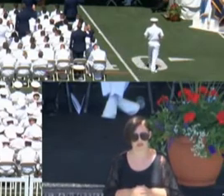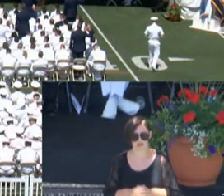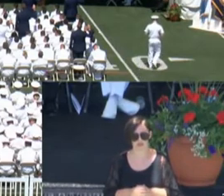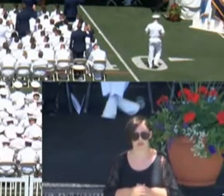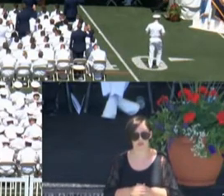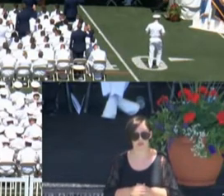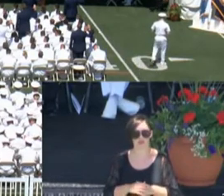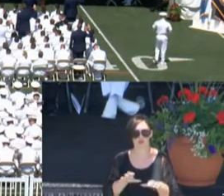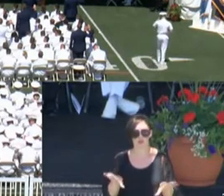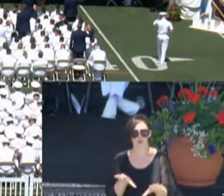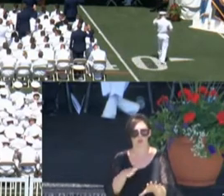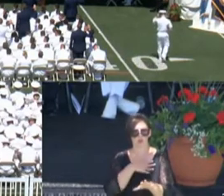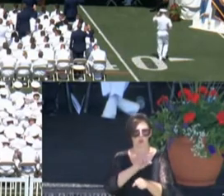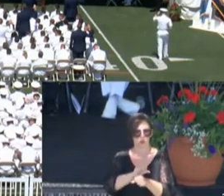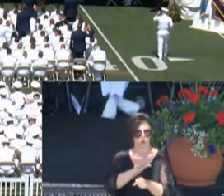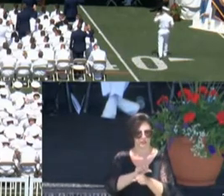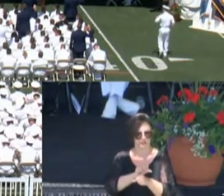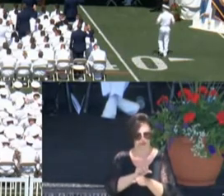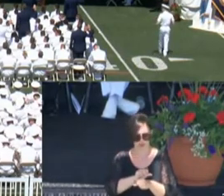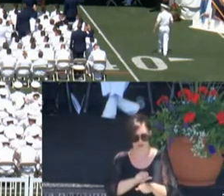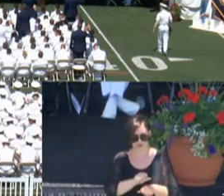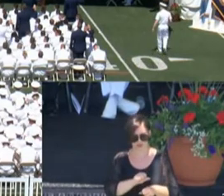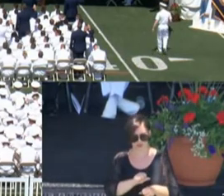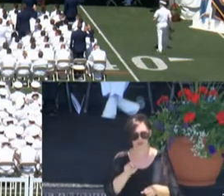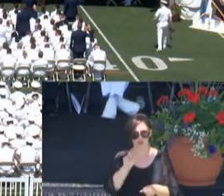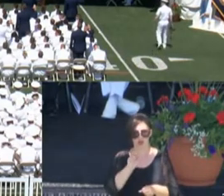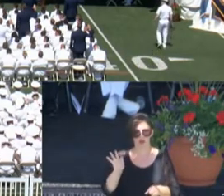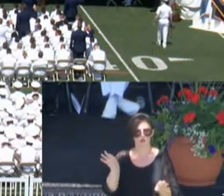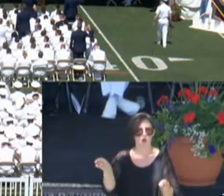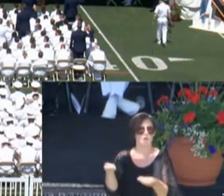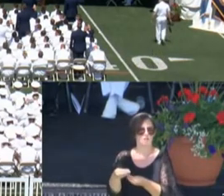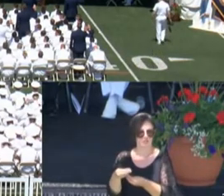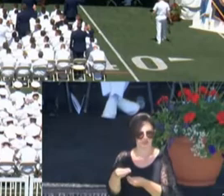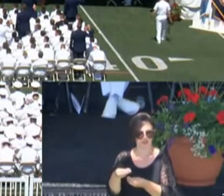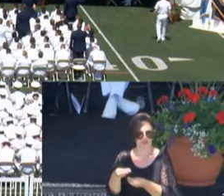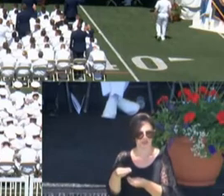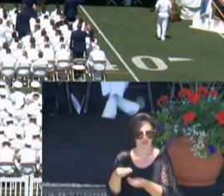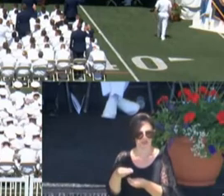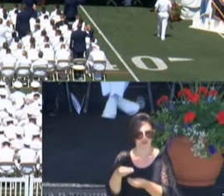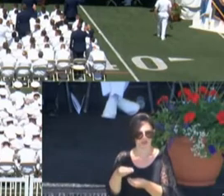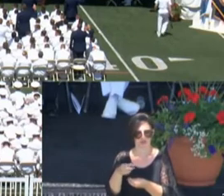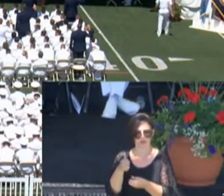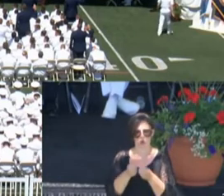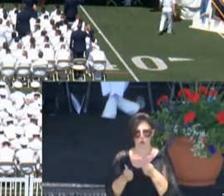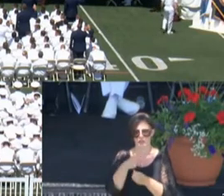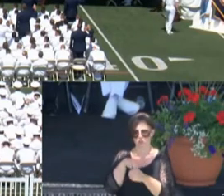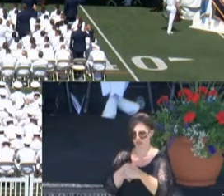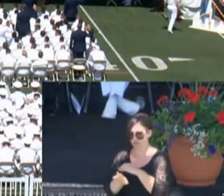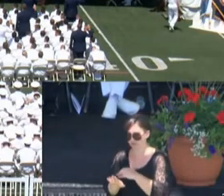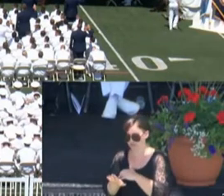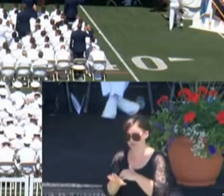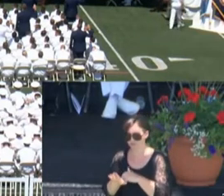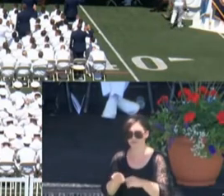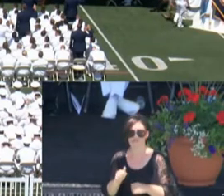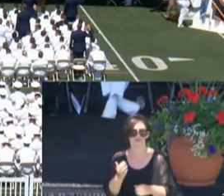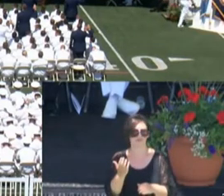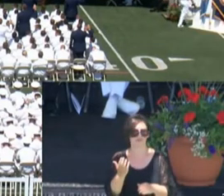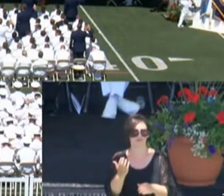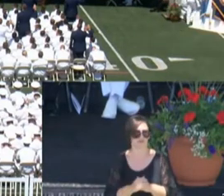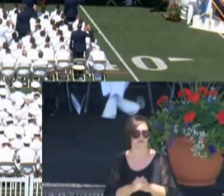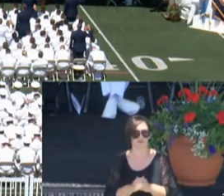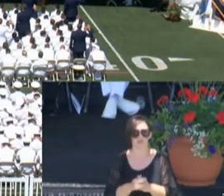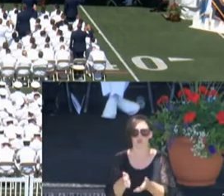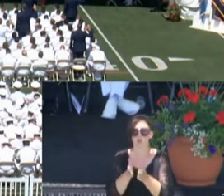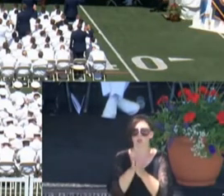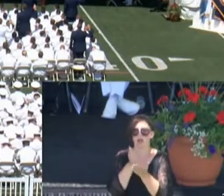discharge the duties of the office on which I'm about to enter. So